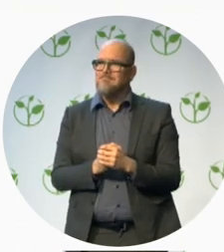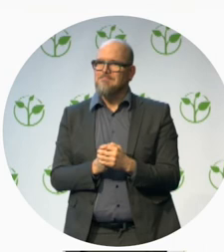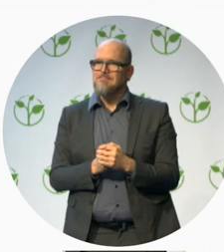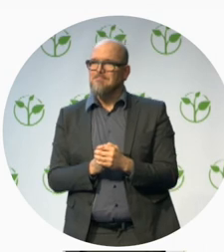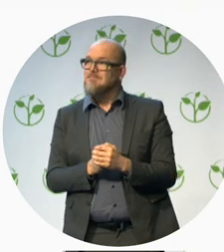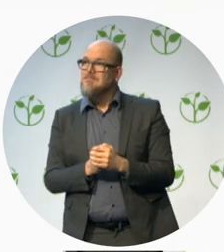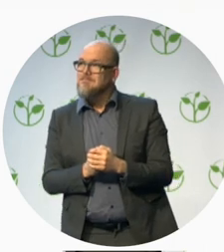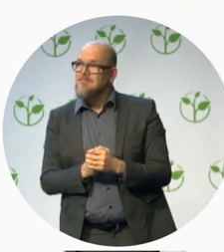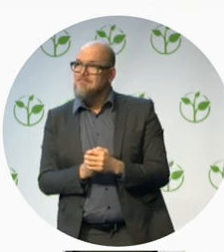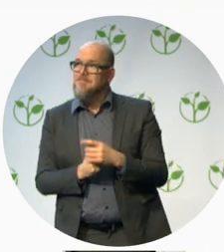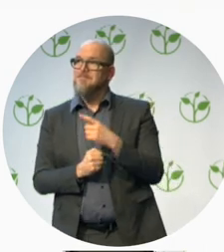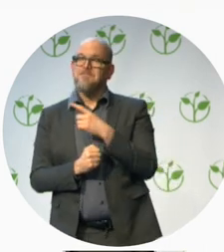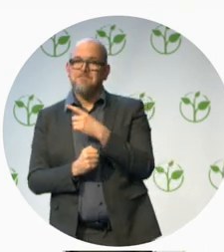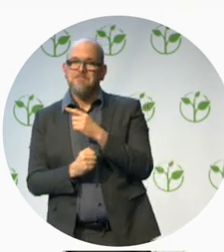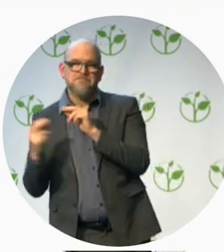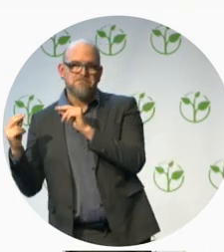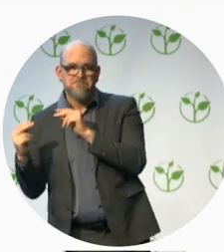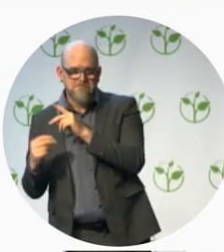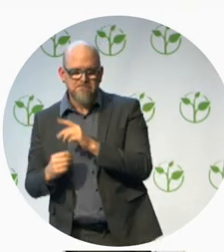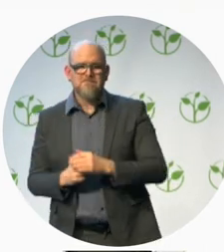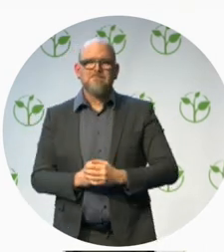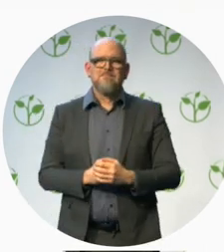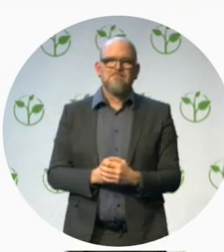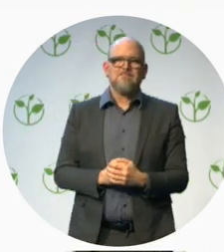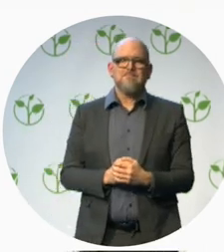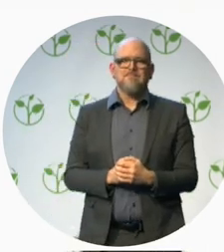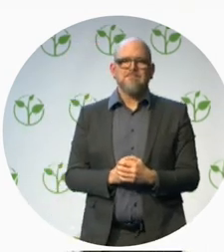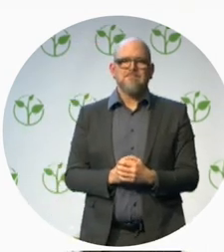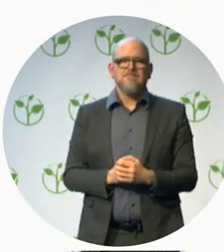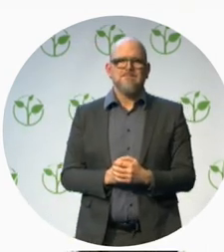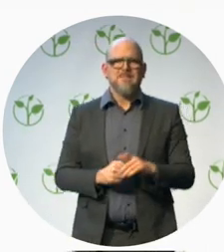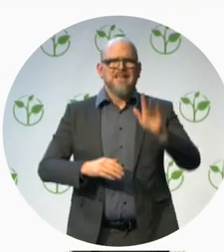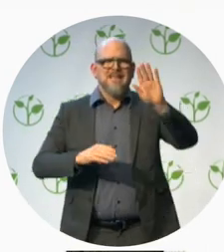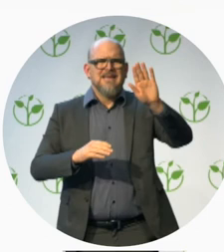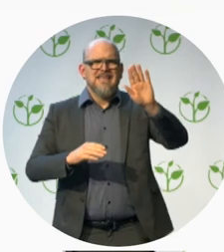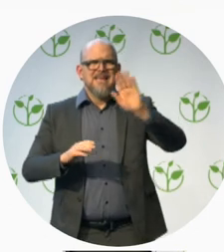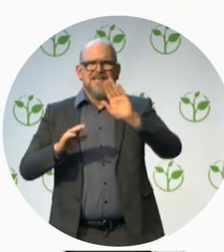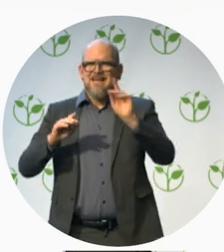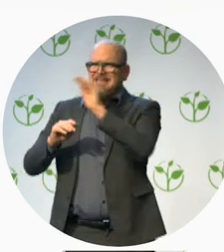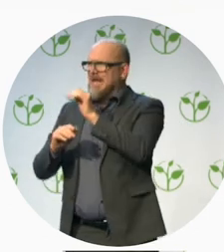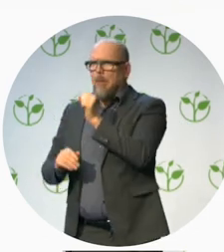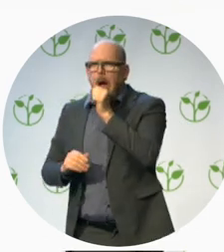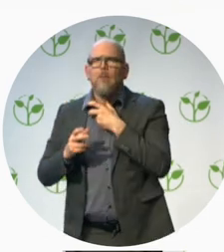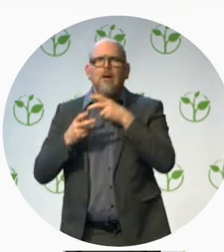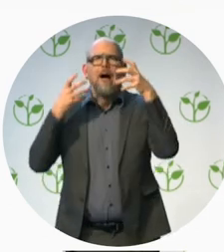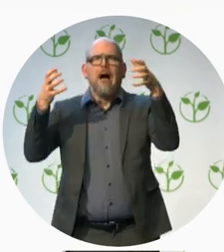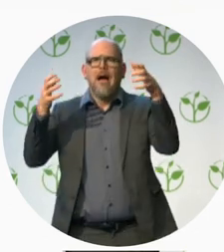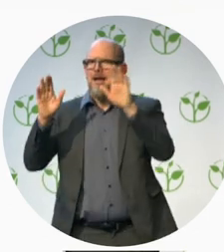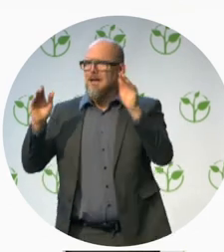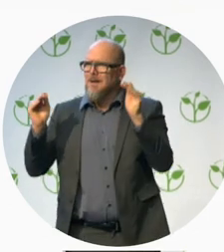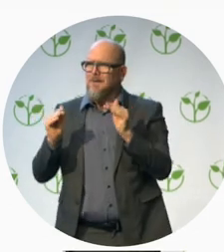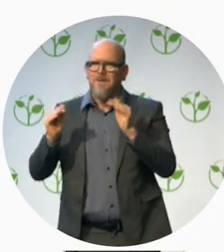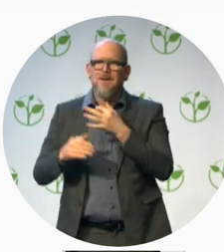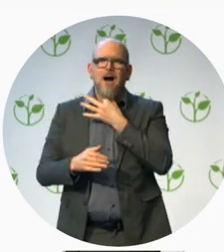I have the micro. Okay, here we are. I've probably been shouting too loud. Okay. Anyway, tonight really is from the rotunda